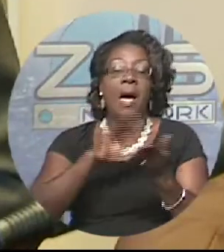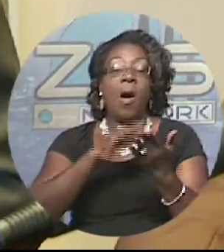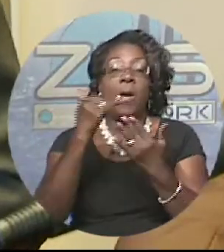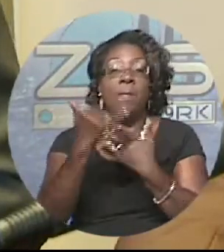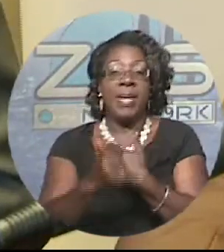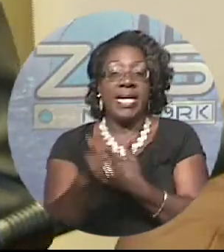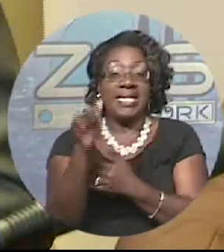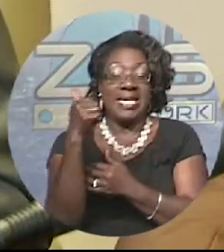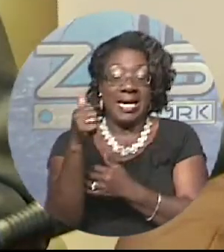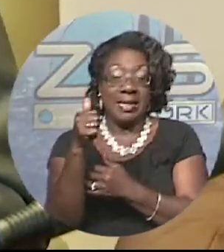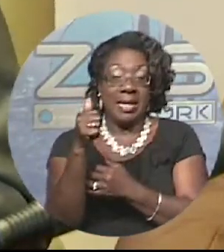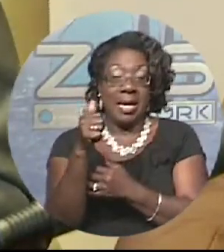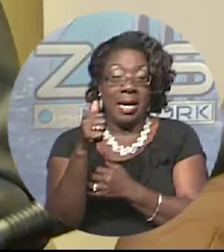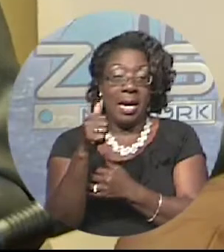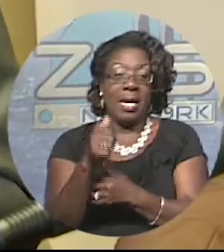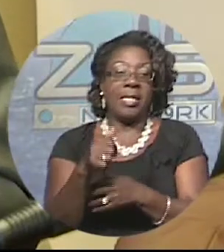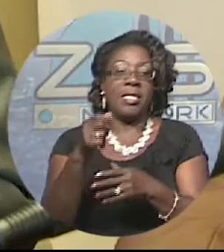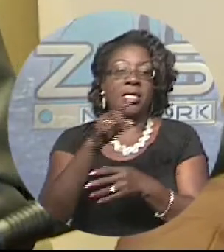Isaacs Gymnasium.